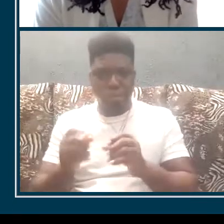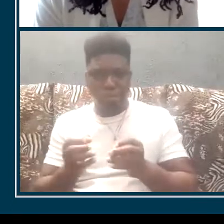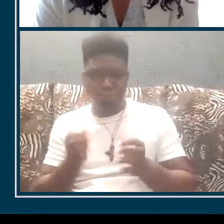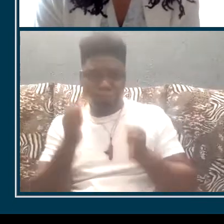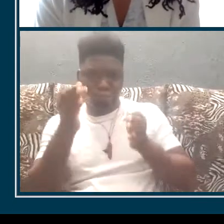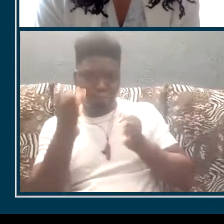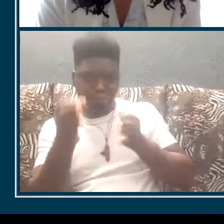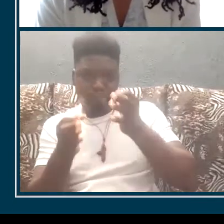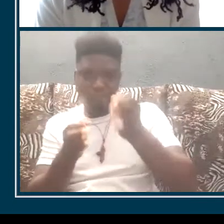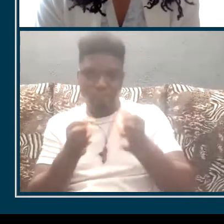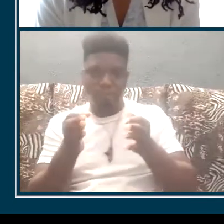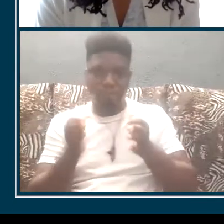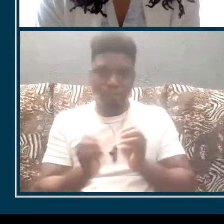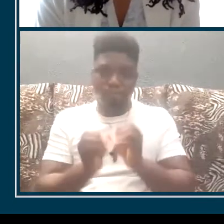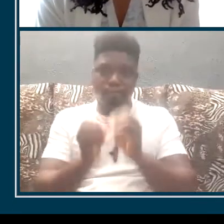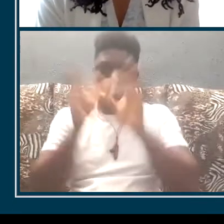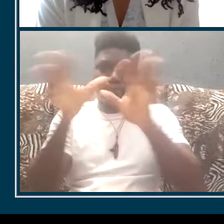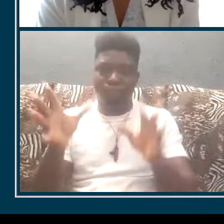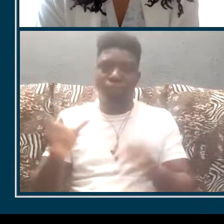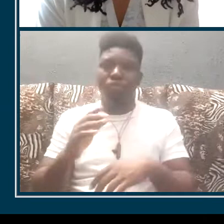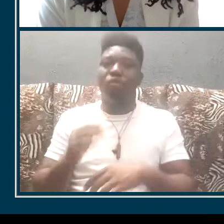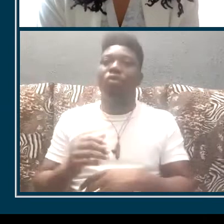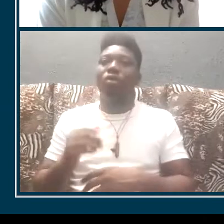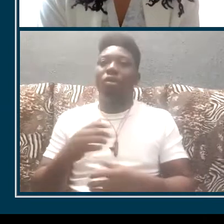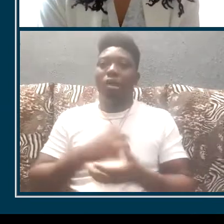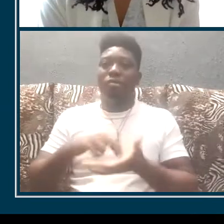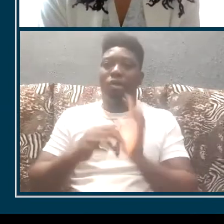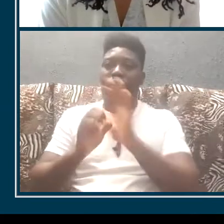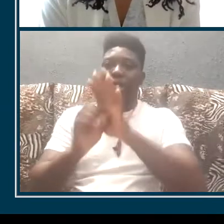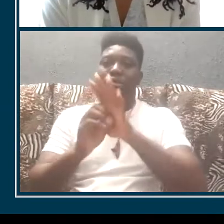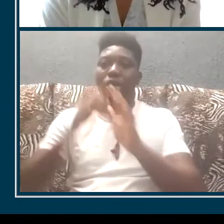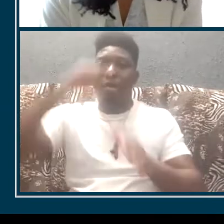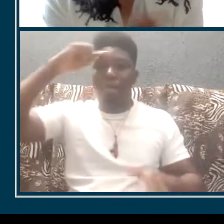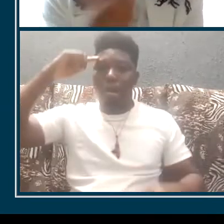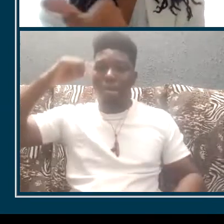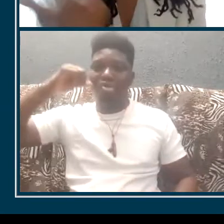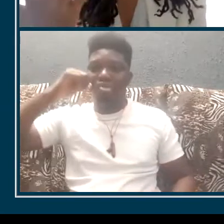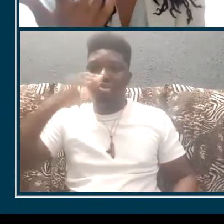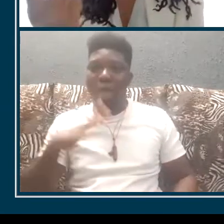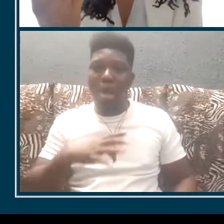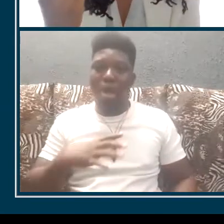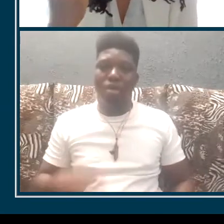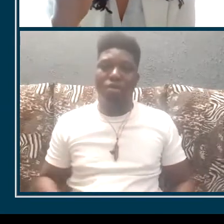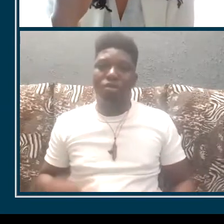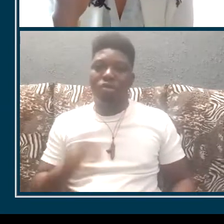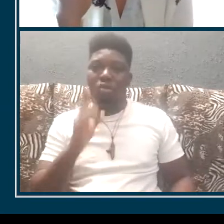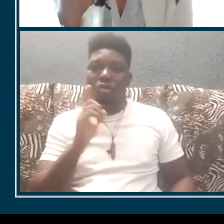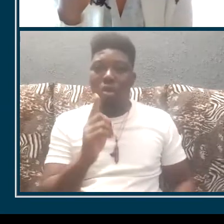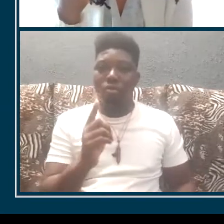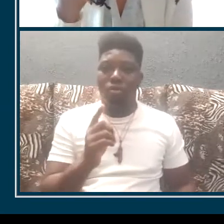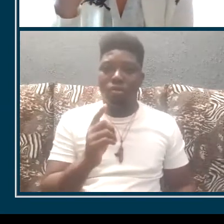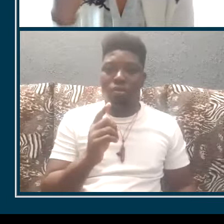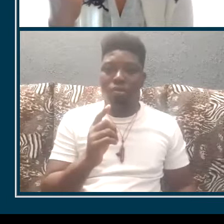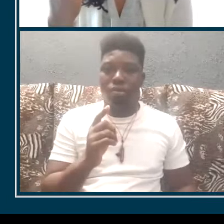for example, as a Black woman, one of the assumptions is that, well, one, we're hypersexualized at a very